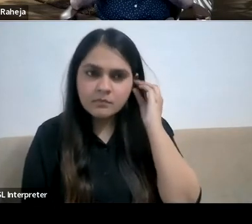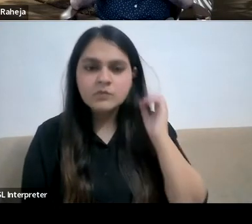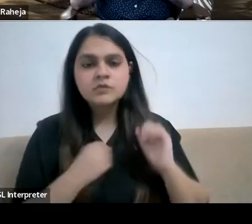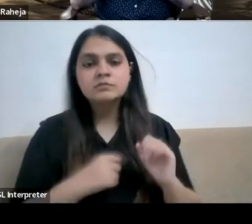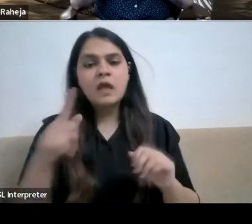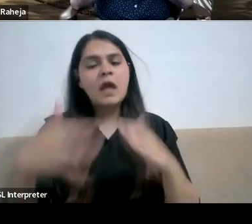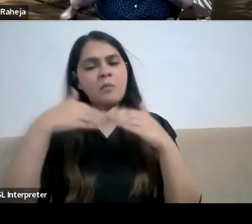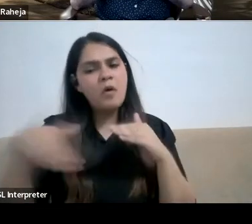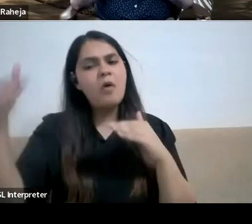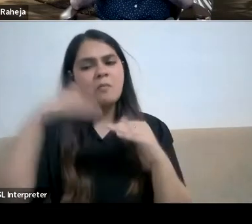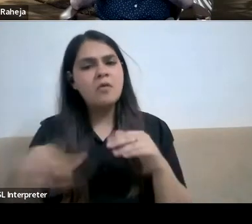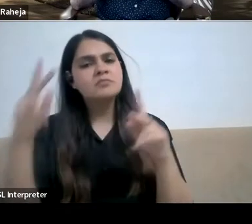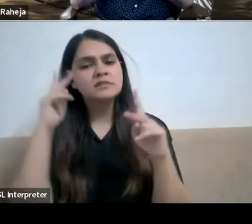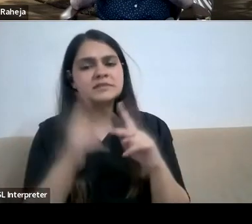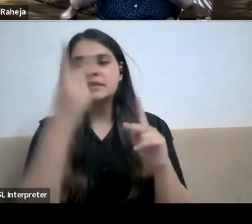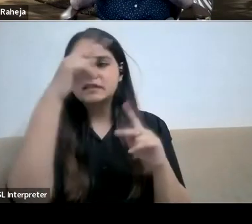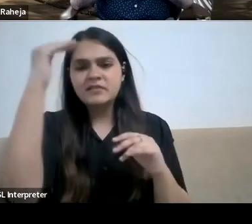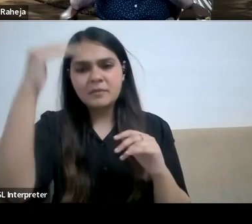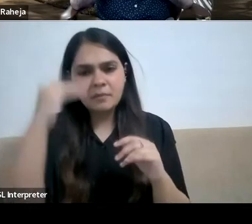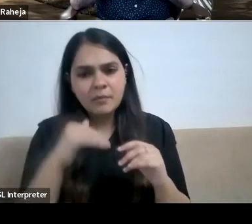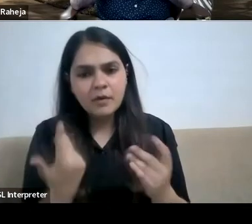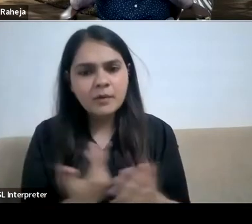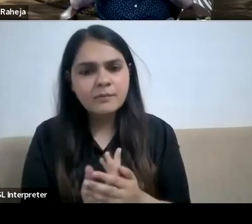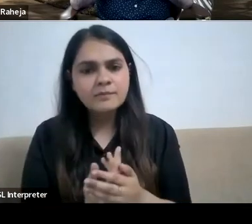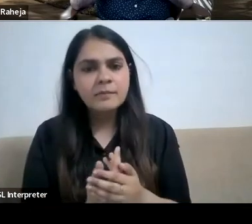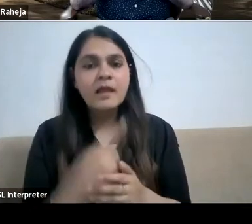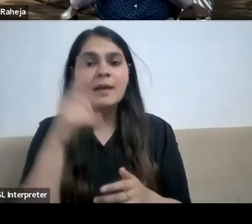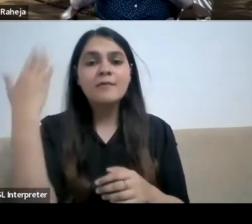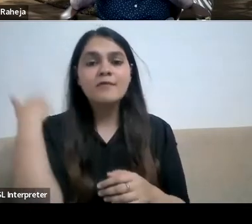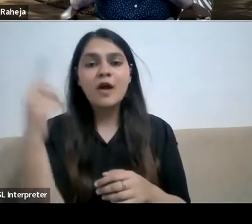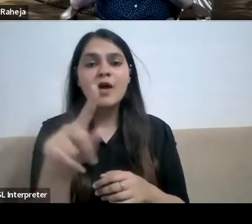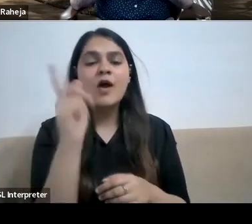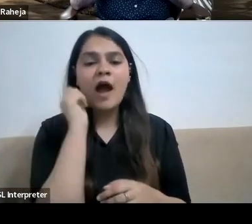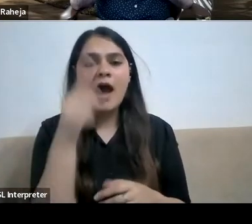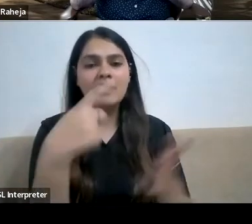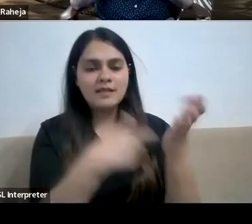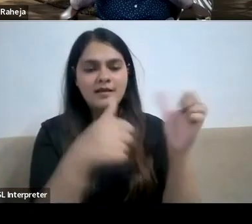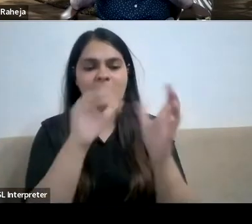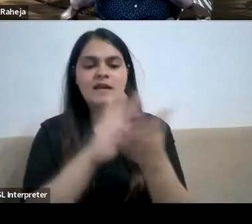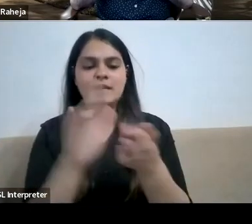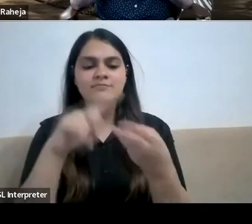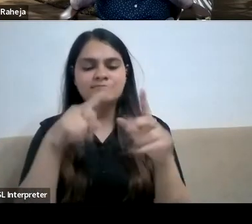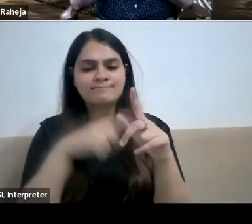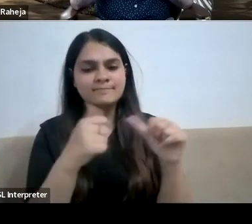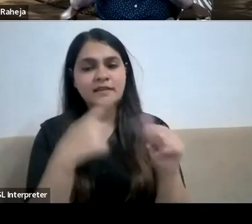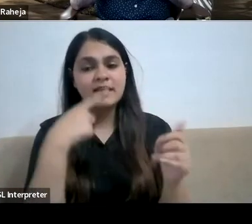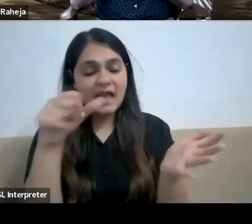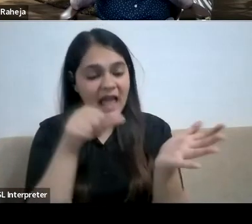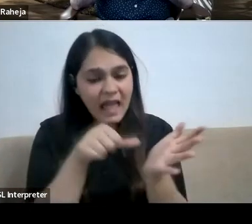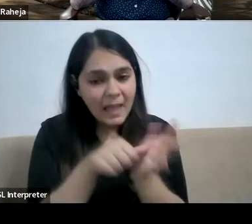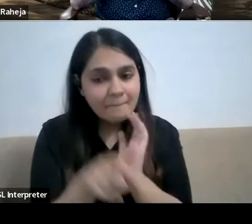spoke about the different laws. In fact, I think Dr. Redy also said that. I mean, it's about implementation. I think